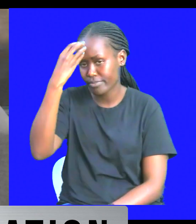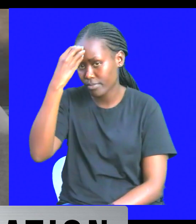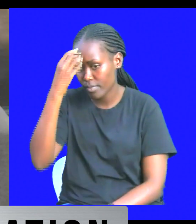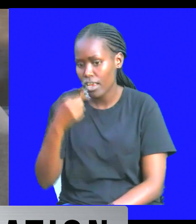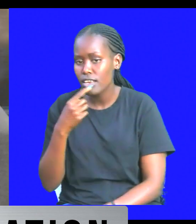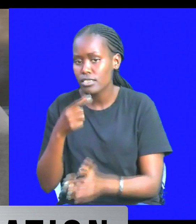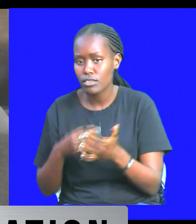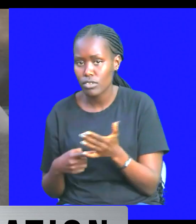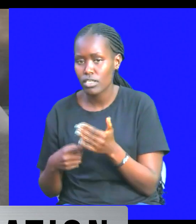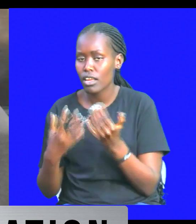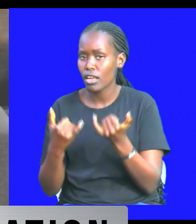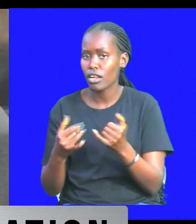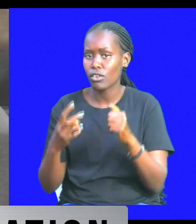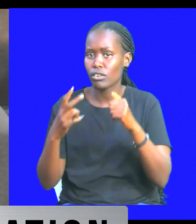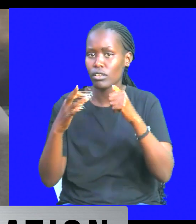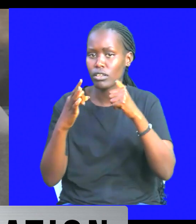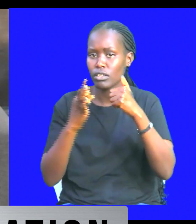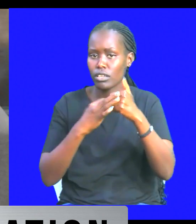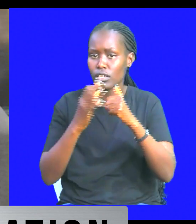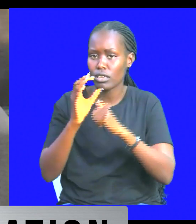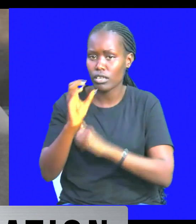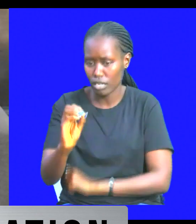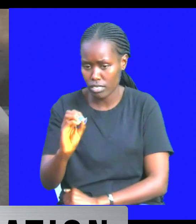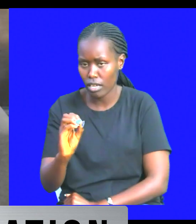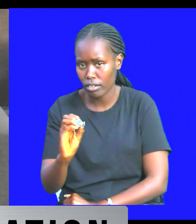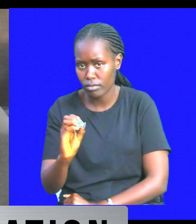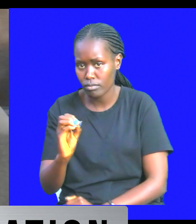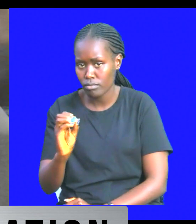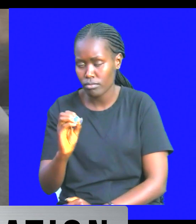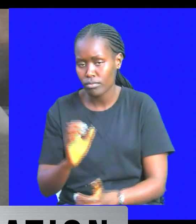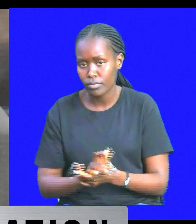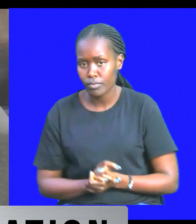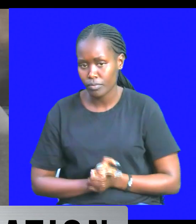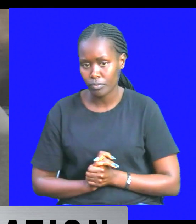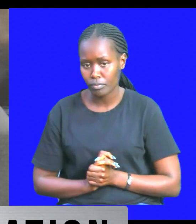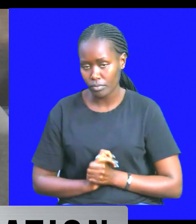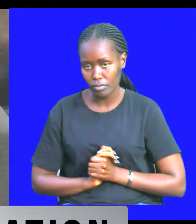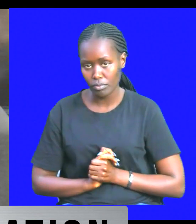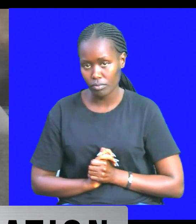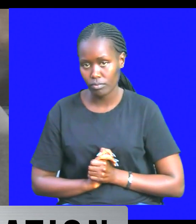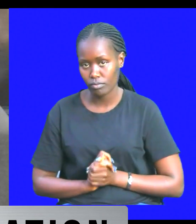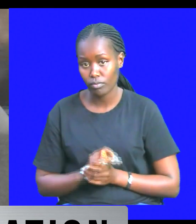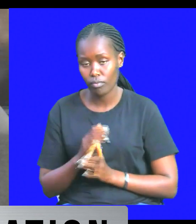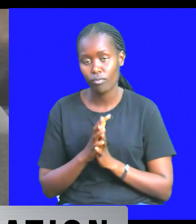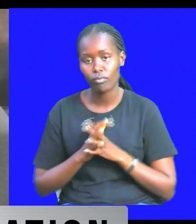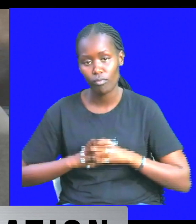that imefika 80 bob per gorogoro. Do you know what gorogoro is? Gorogoro, yeah, ila kupima. Yes. I know these things